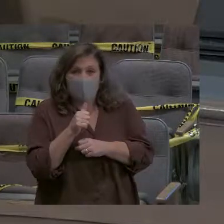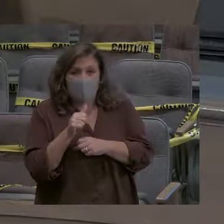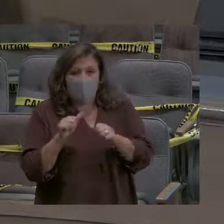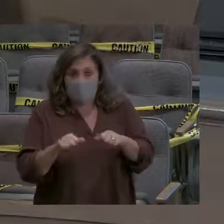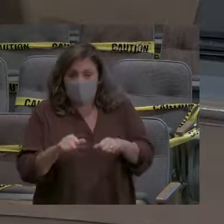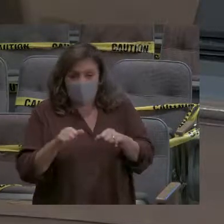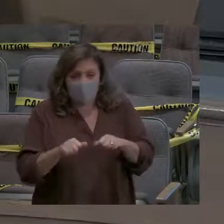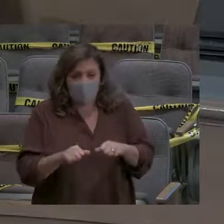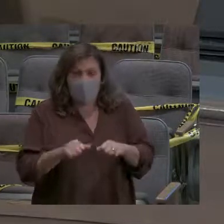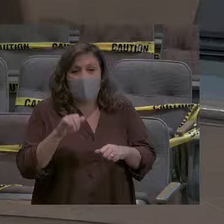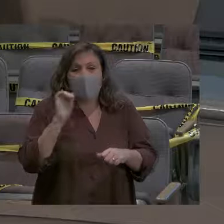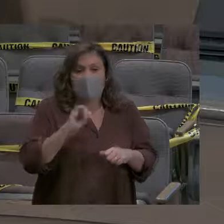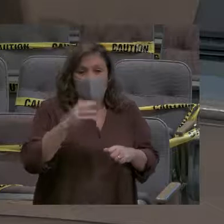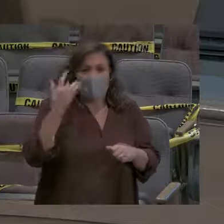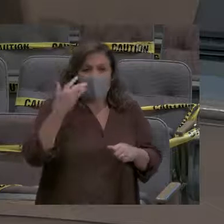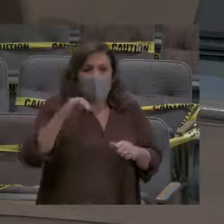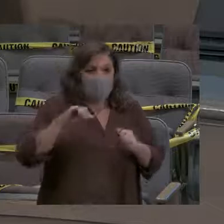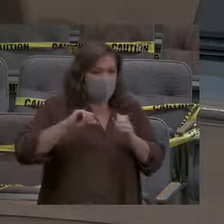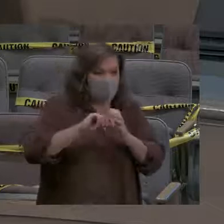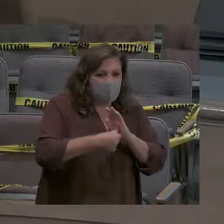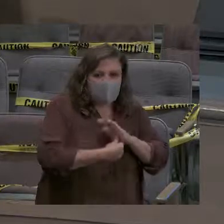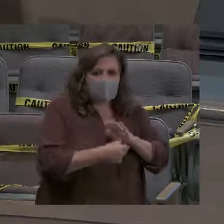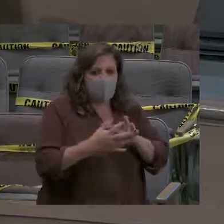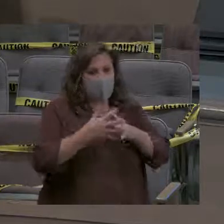such a devastating impact.